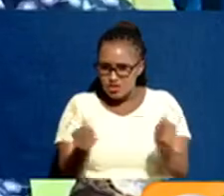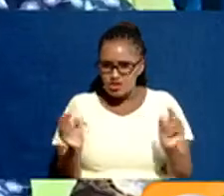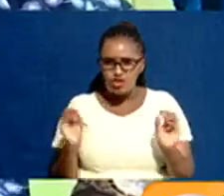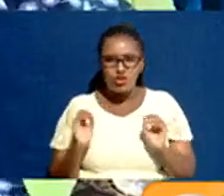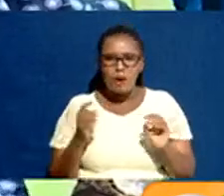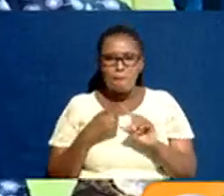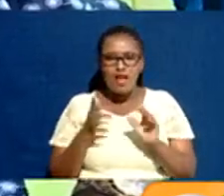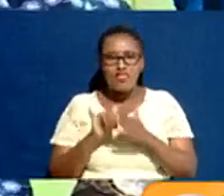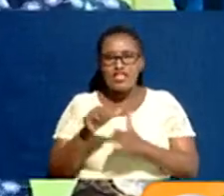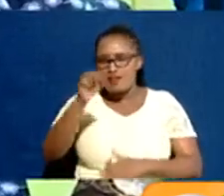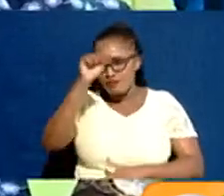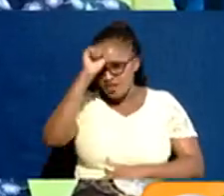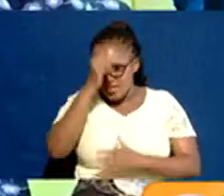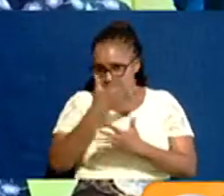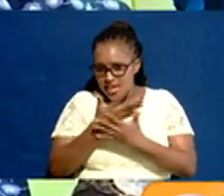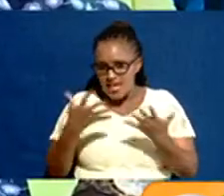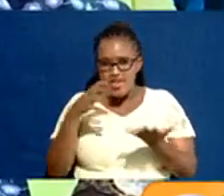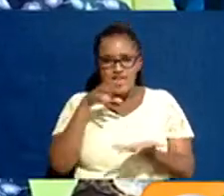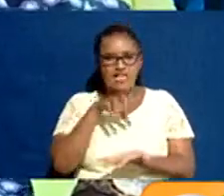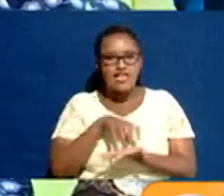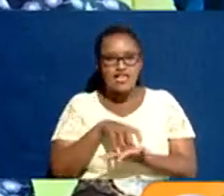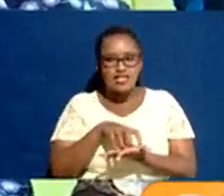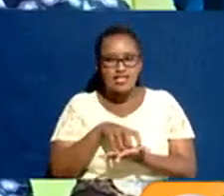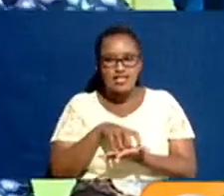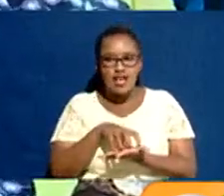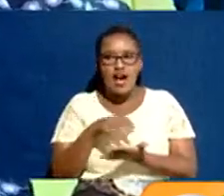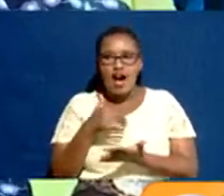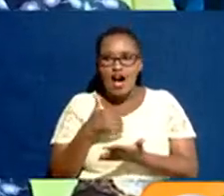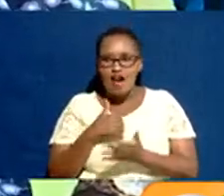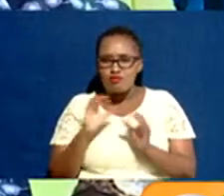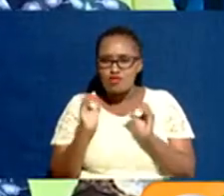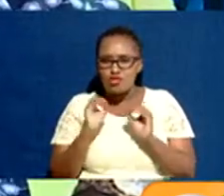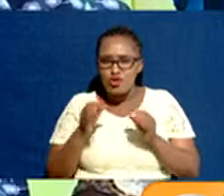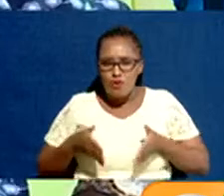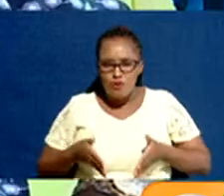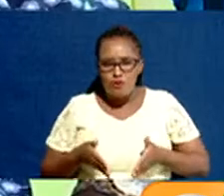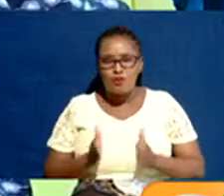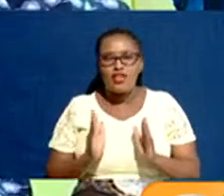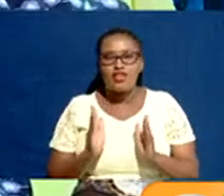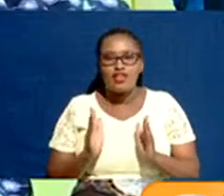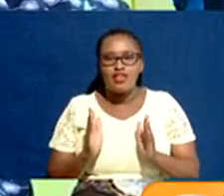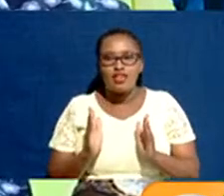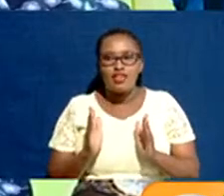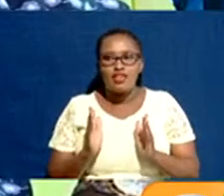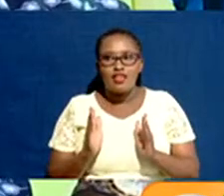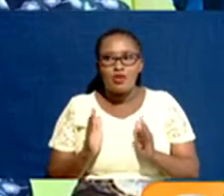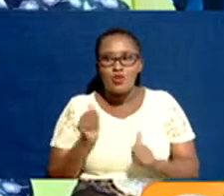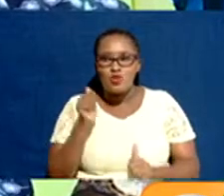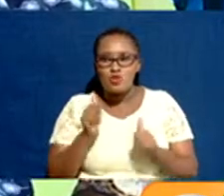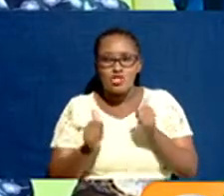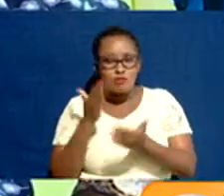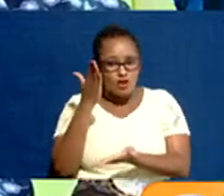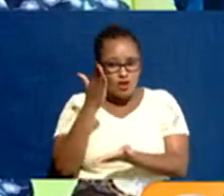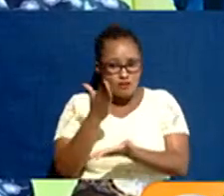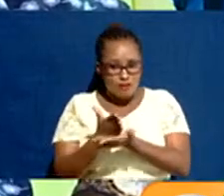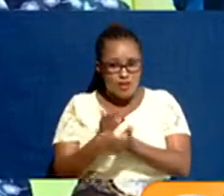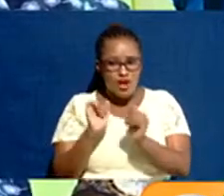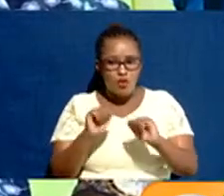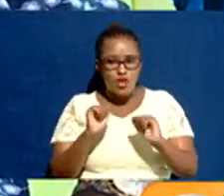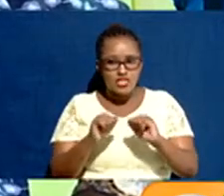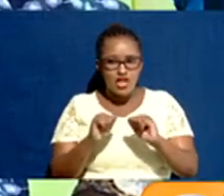foolish. In any case, there is no mechanism that is proven to subsidize